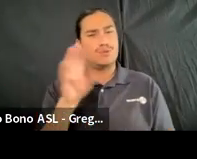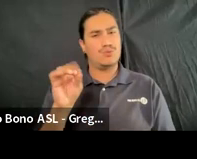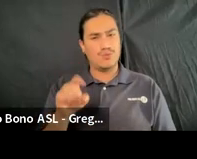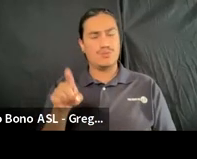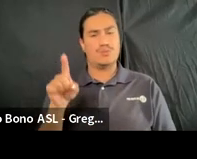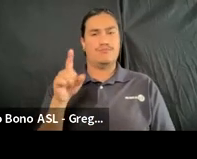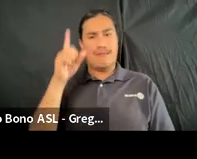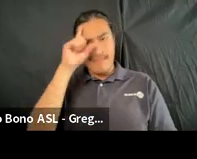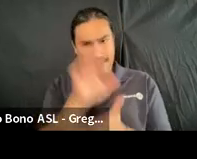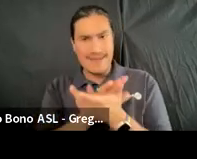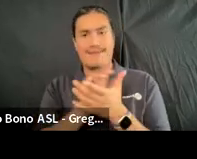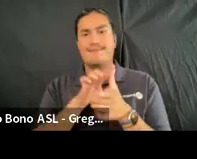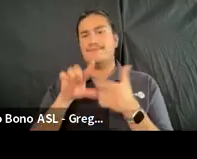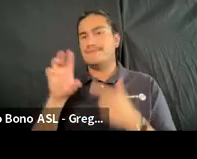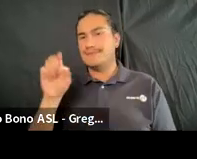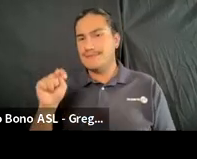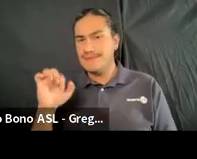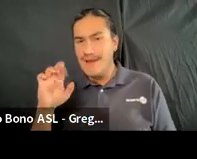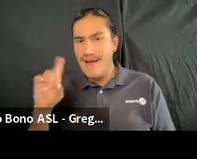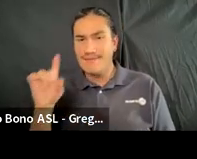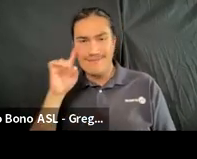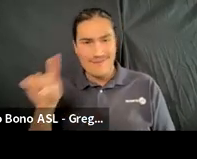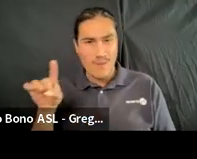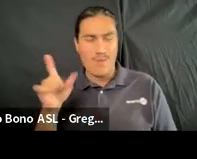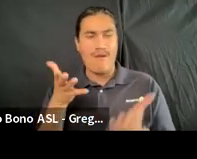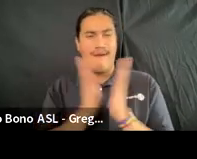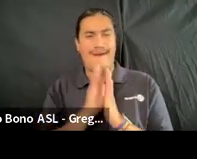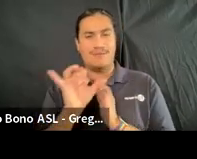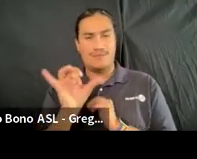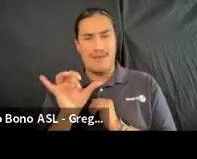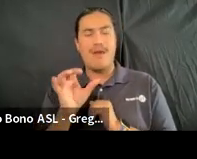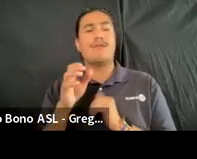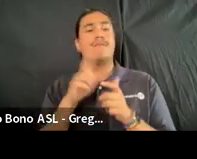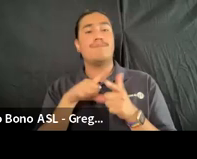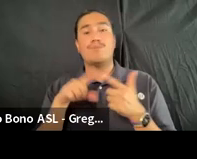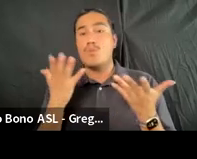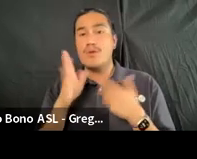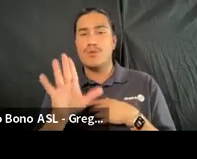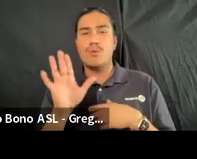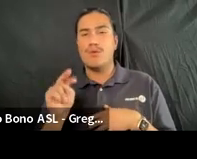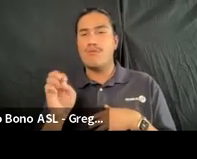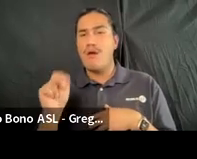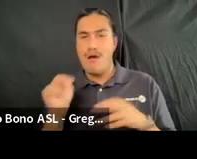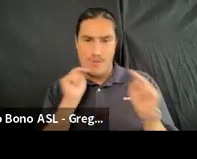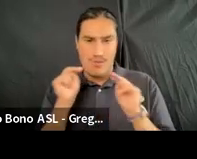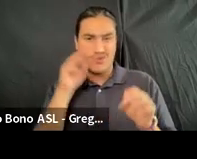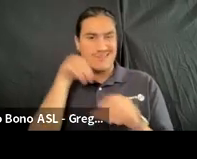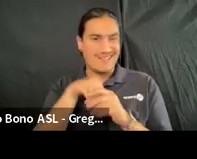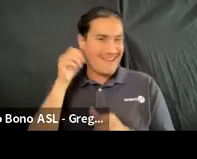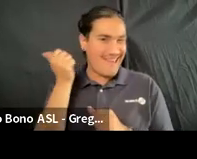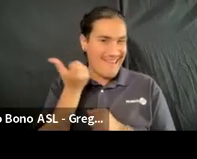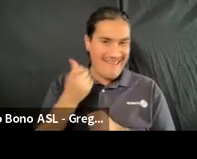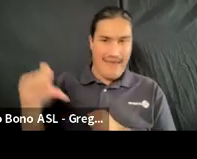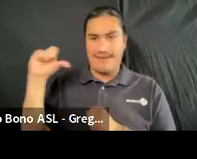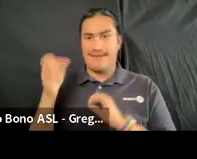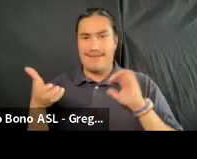and believe in? Ask yourself that. And what are your non-negotiables in every collaboration you enter? What are the